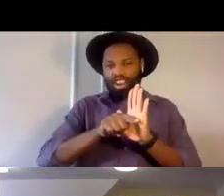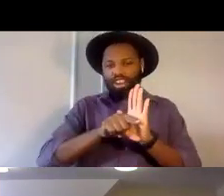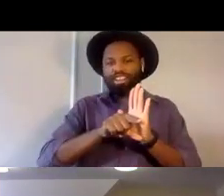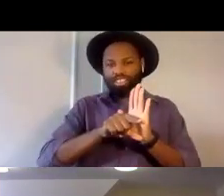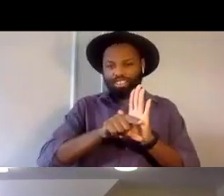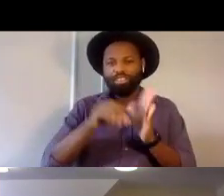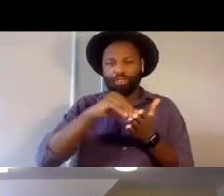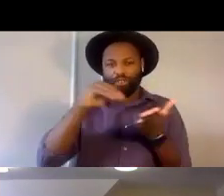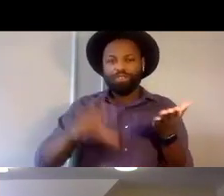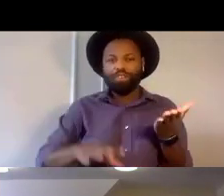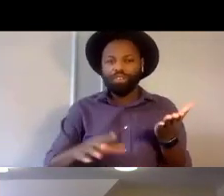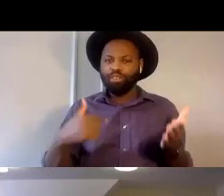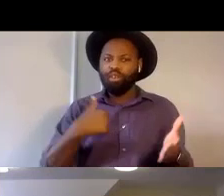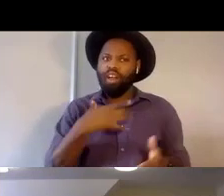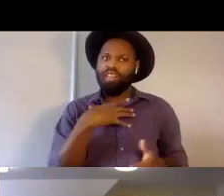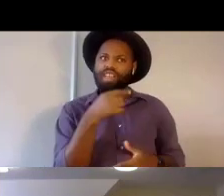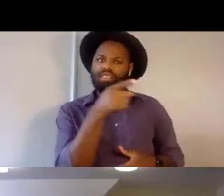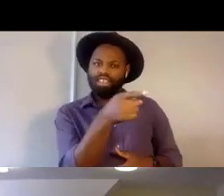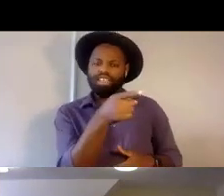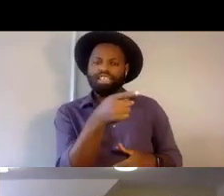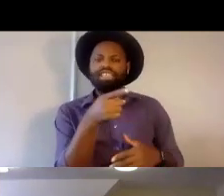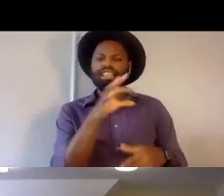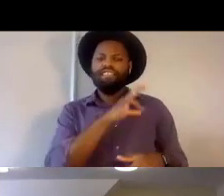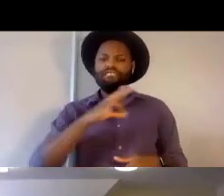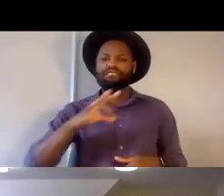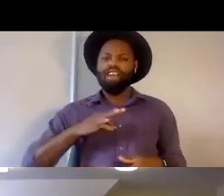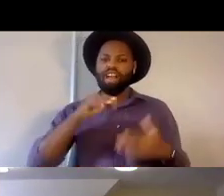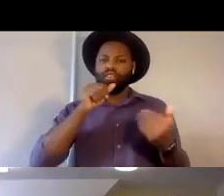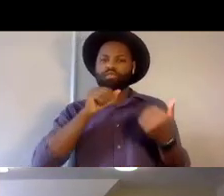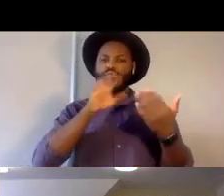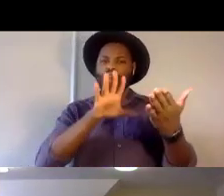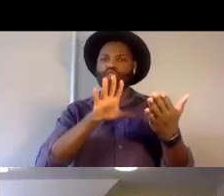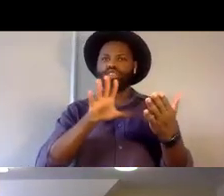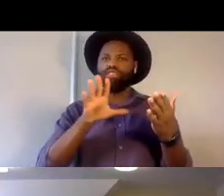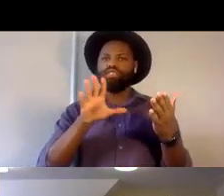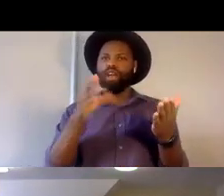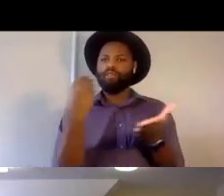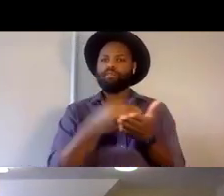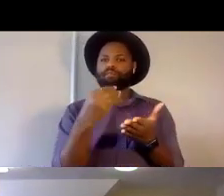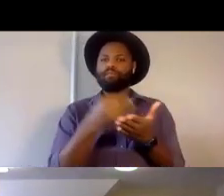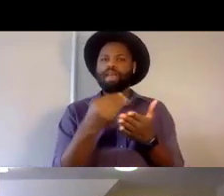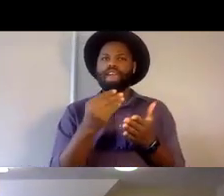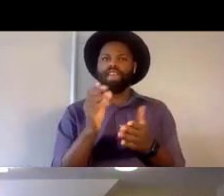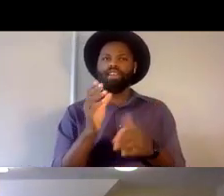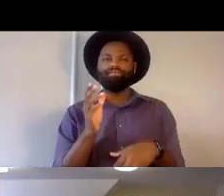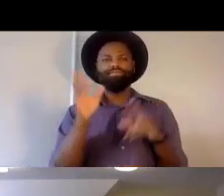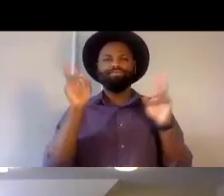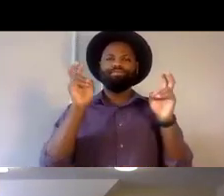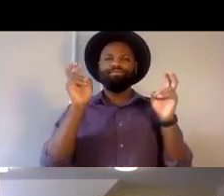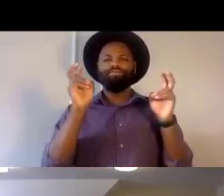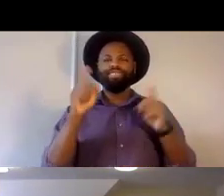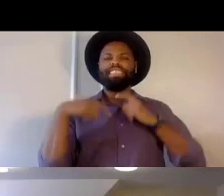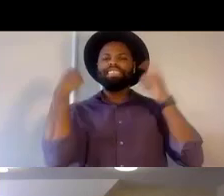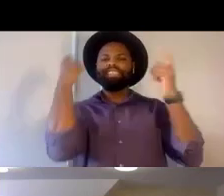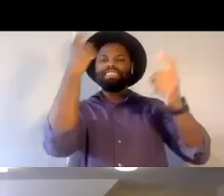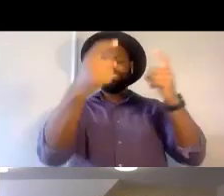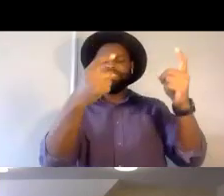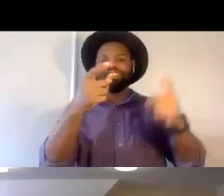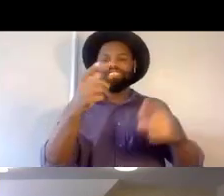fact that this is sort of the faculty's way of paying it forward and extending some of